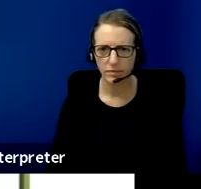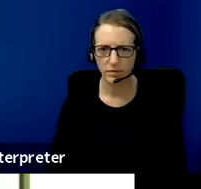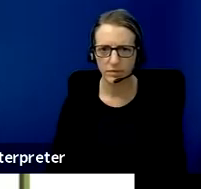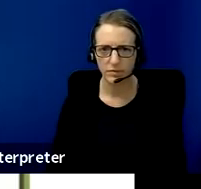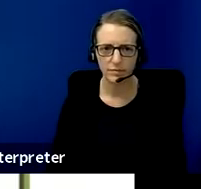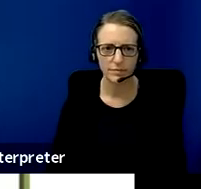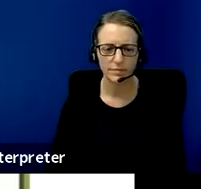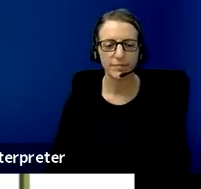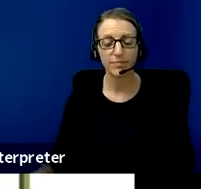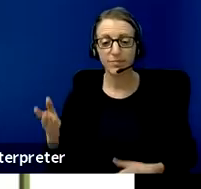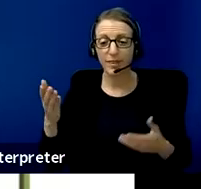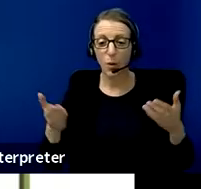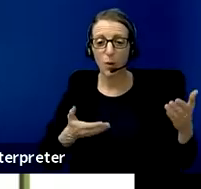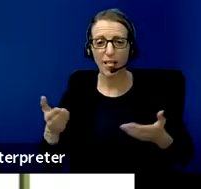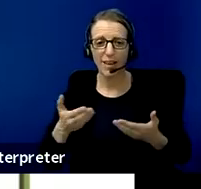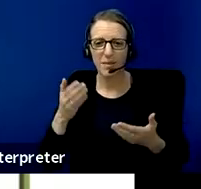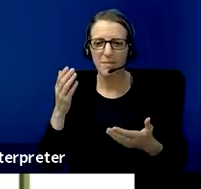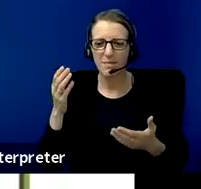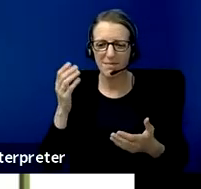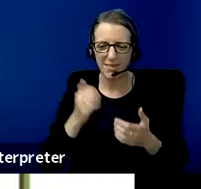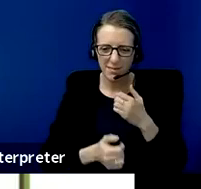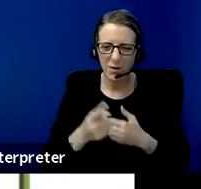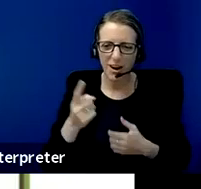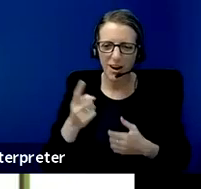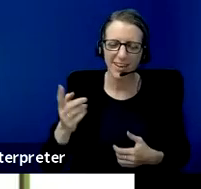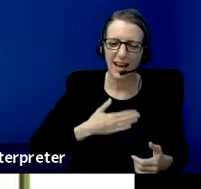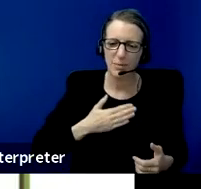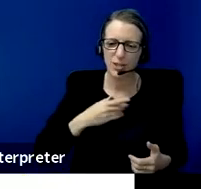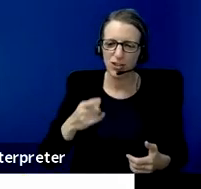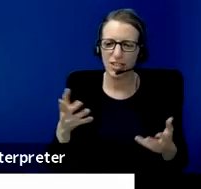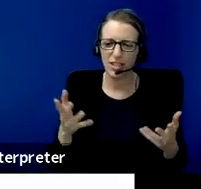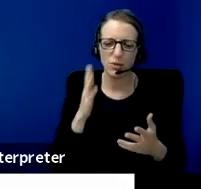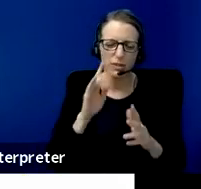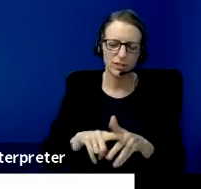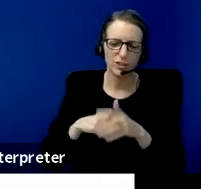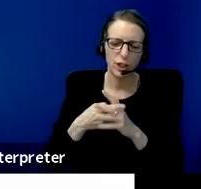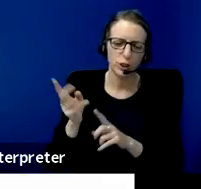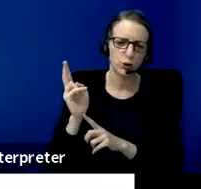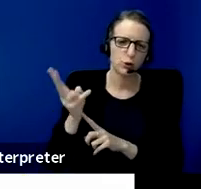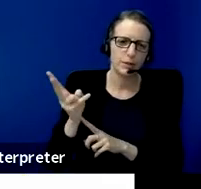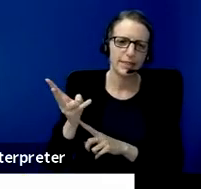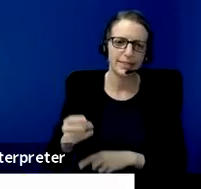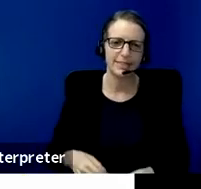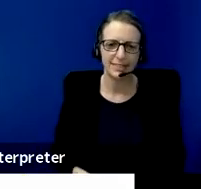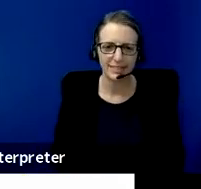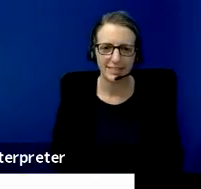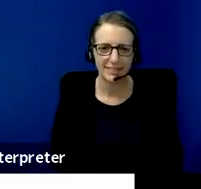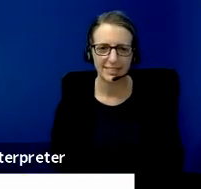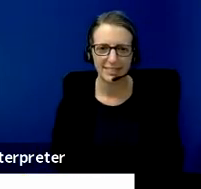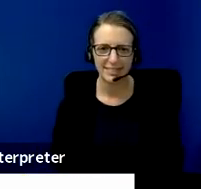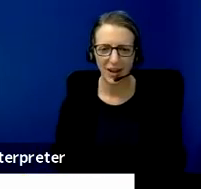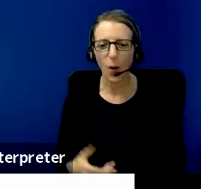Welcome, everybody. We're glad you're here. We will be beginning in about 2 minutes. Look at that, and then my welcome